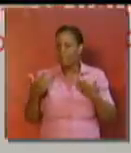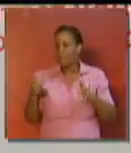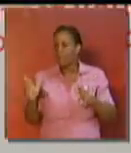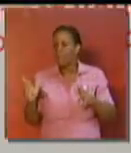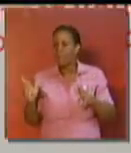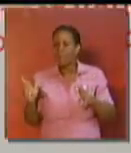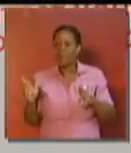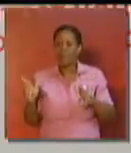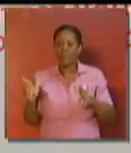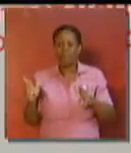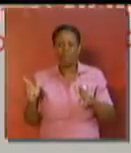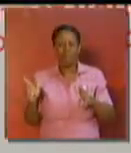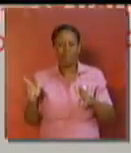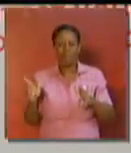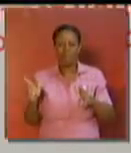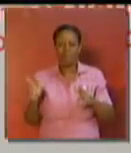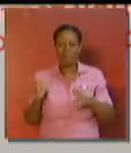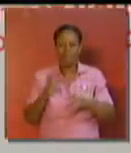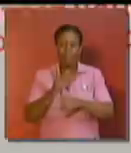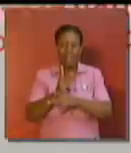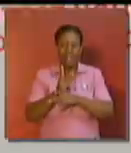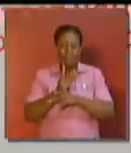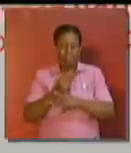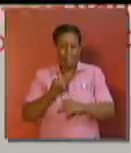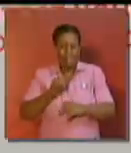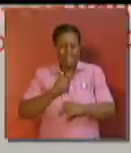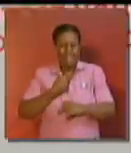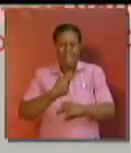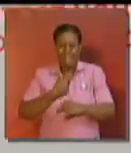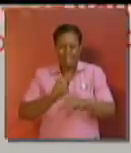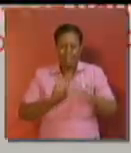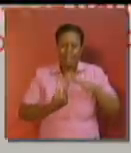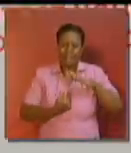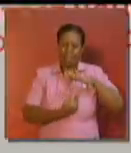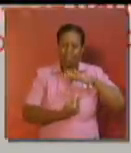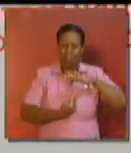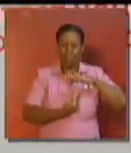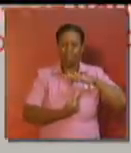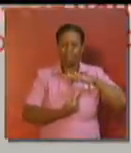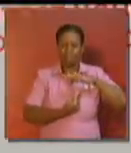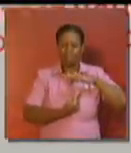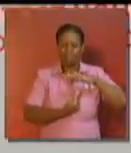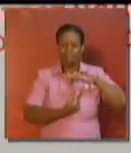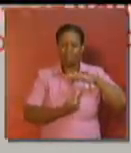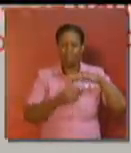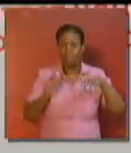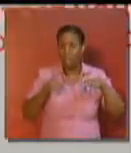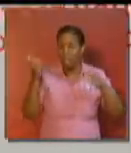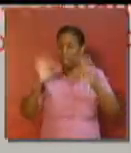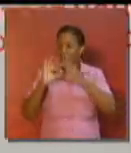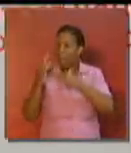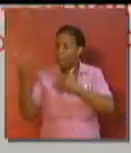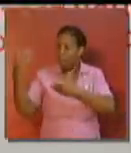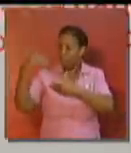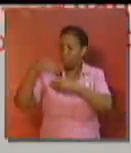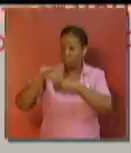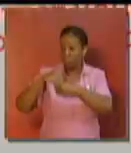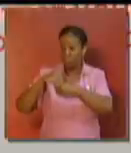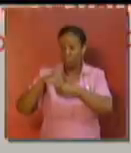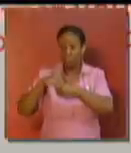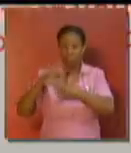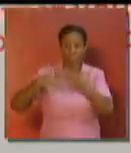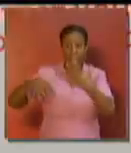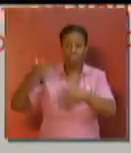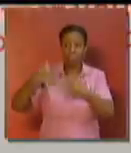to yourself. You sleep separately from the other members of the family to the extent it's possible. You use spaces